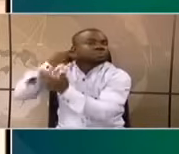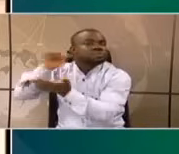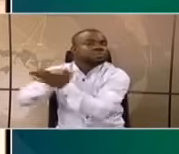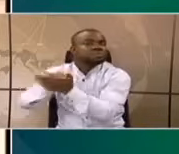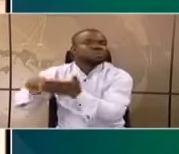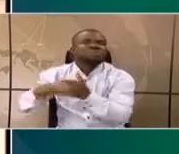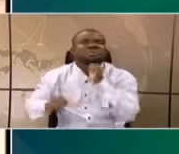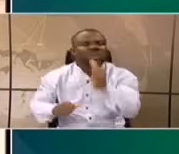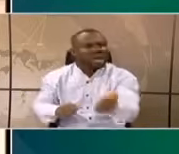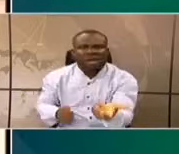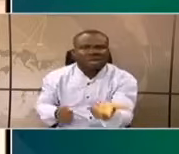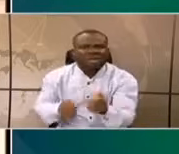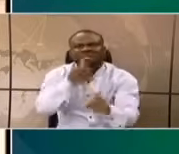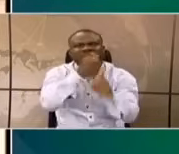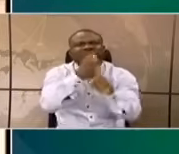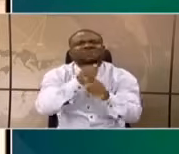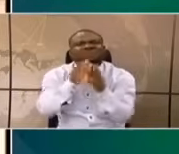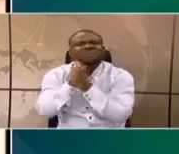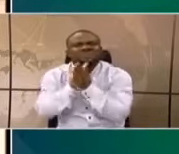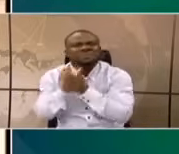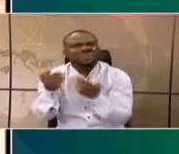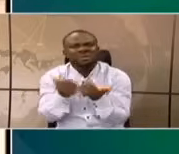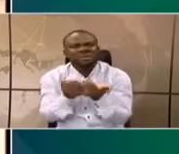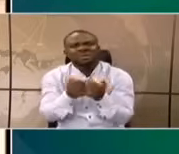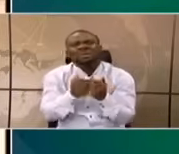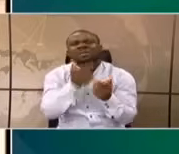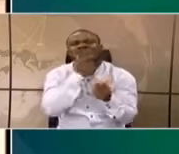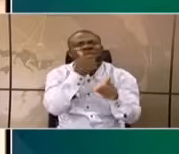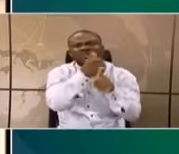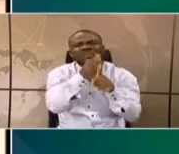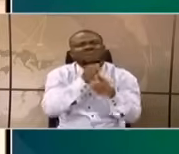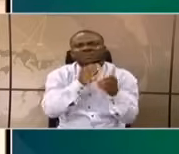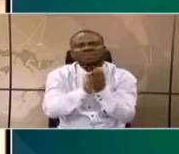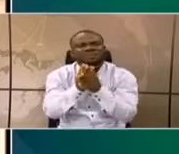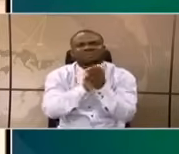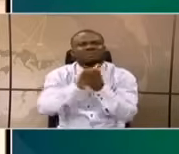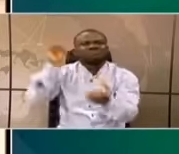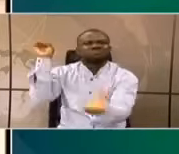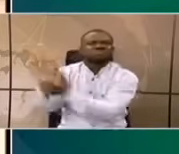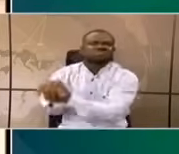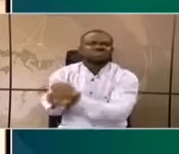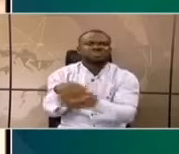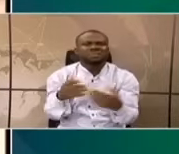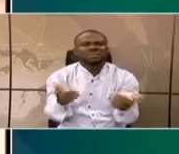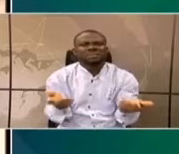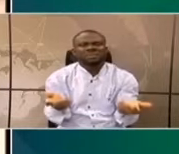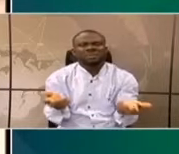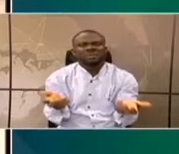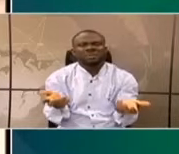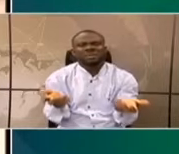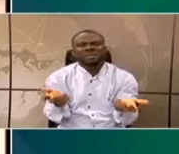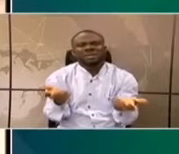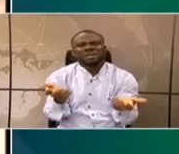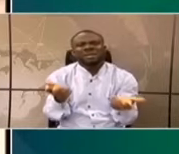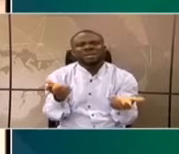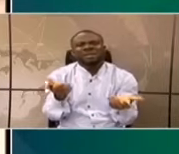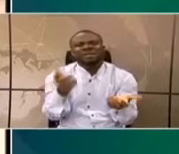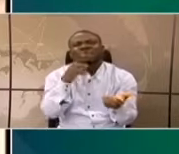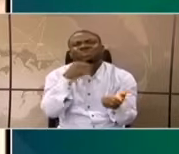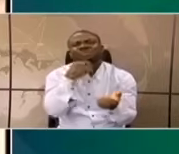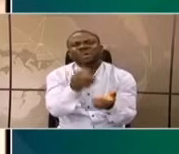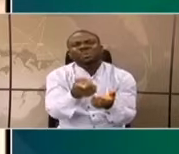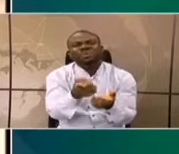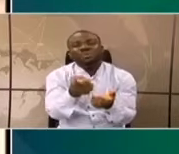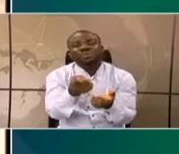Captain so, stop it, Galamsey. Who told you that lie? I'm a boy, Wakana. It is Sikaso. No, who told you that lie?